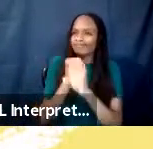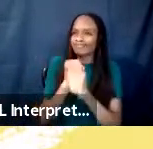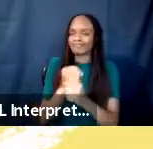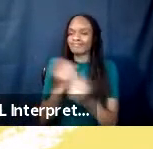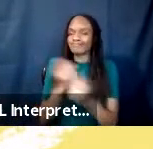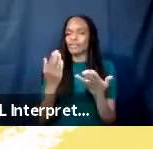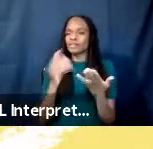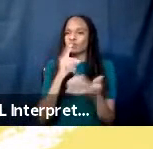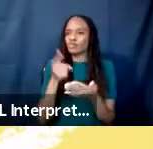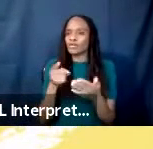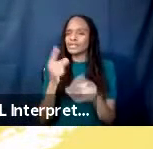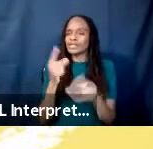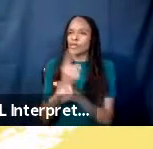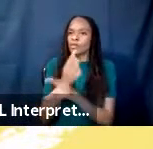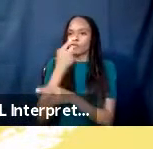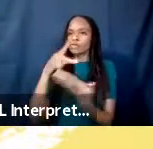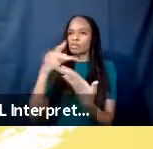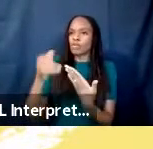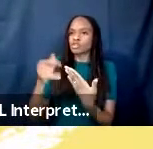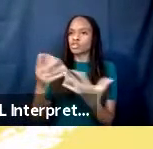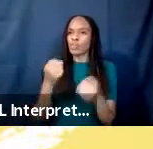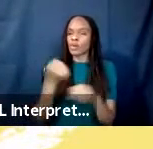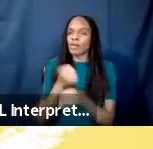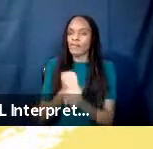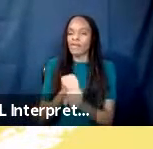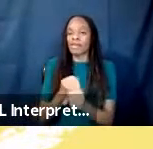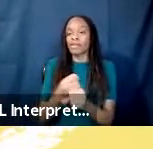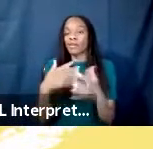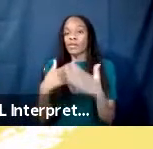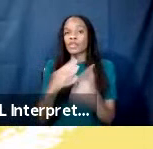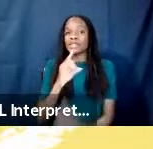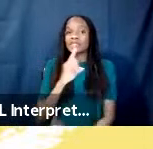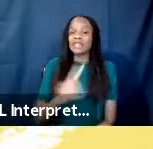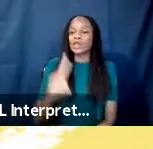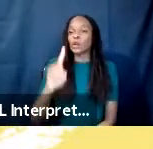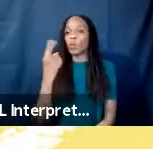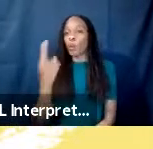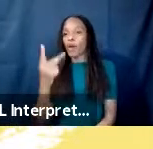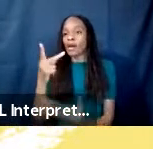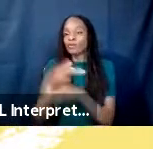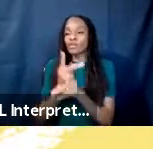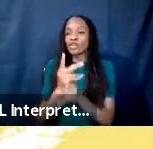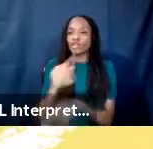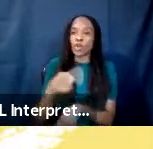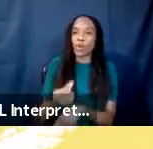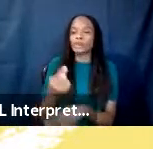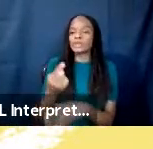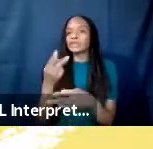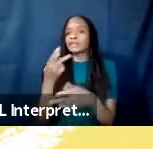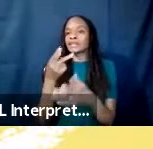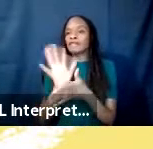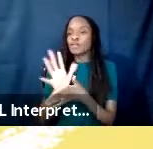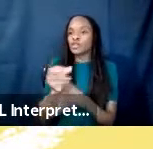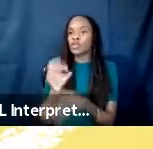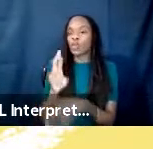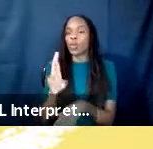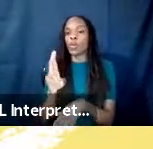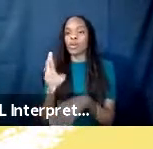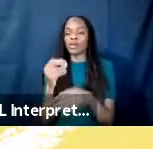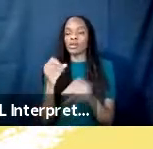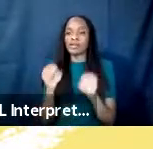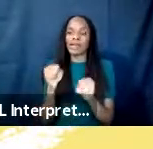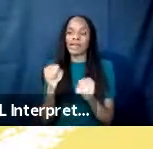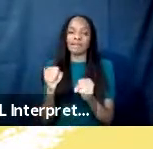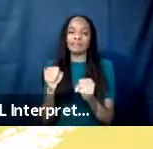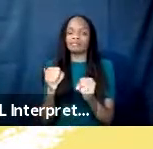for the project that you want to make, whether it is a single one production only feature or single, it could be used vice